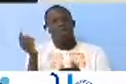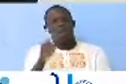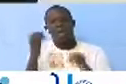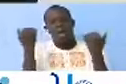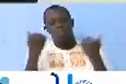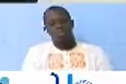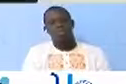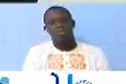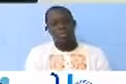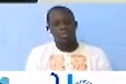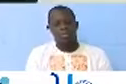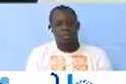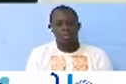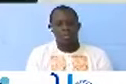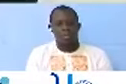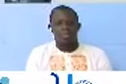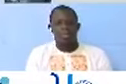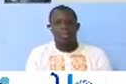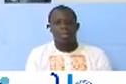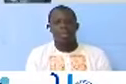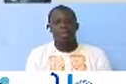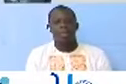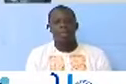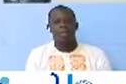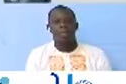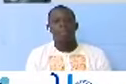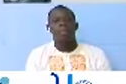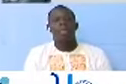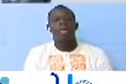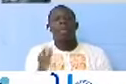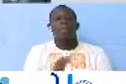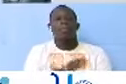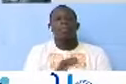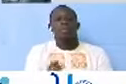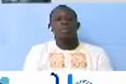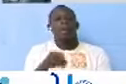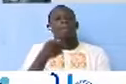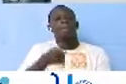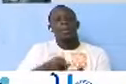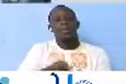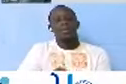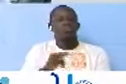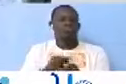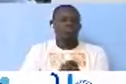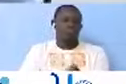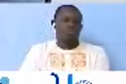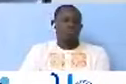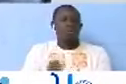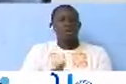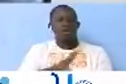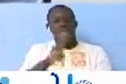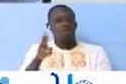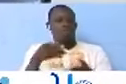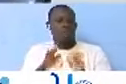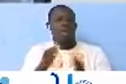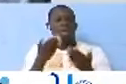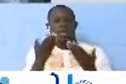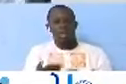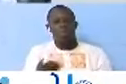Because what happened was, at the time, the cost of a sheep was not like